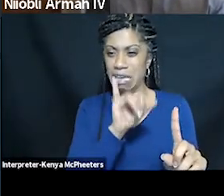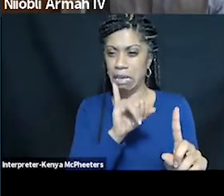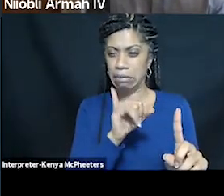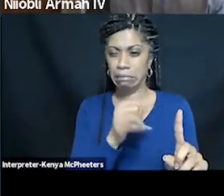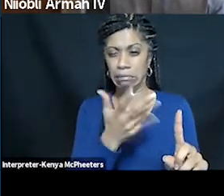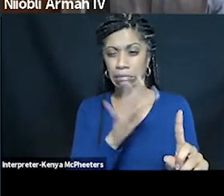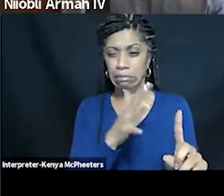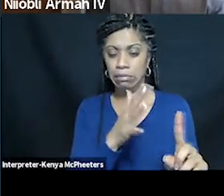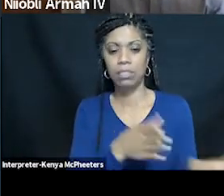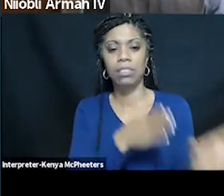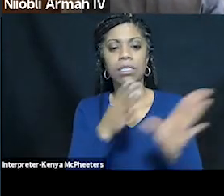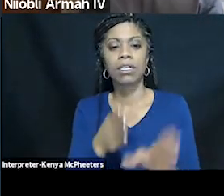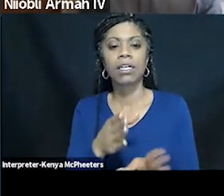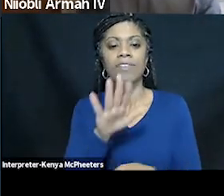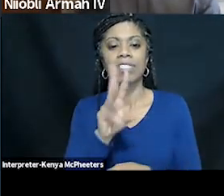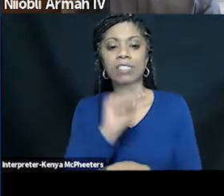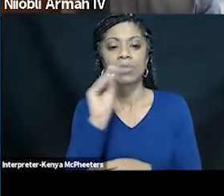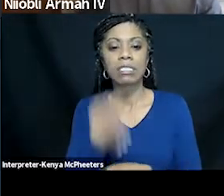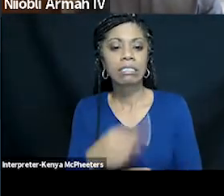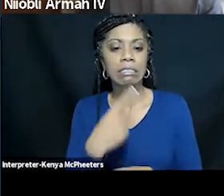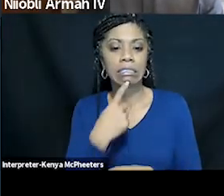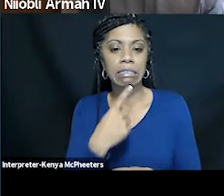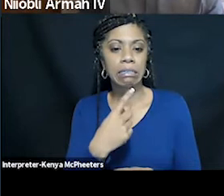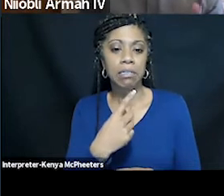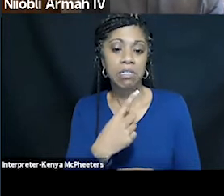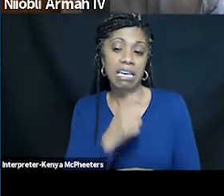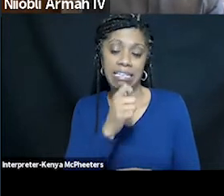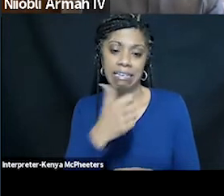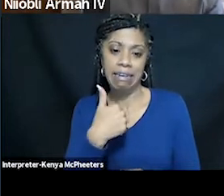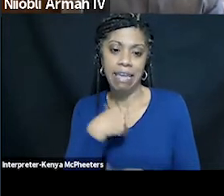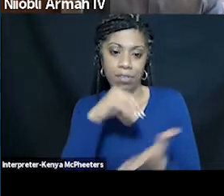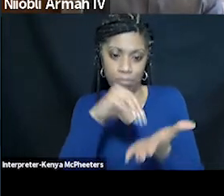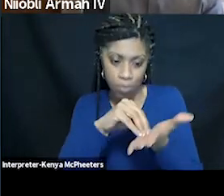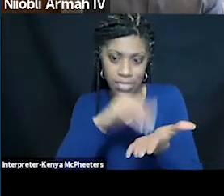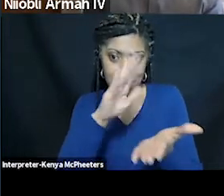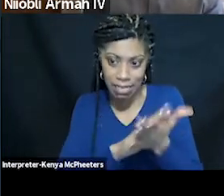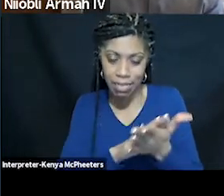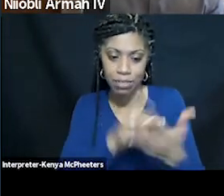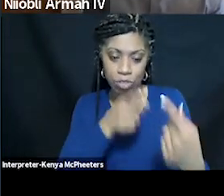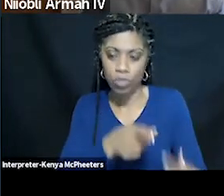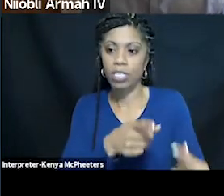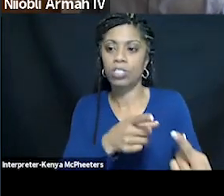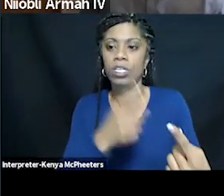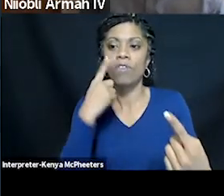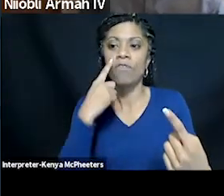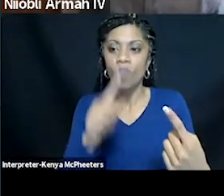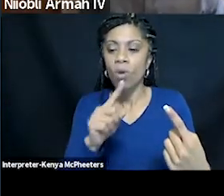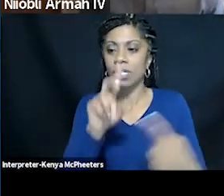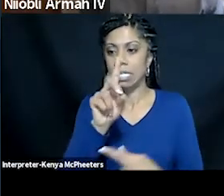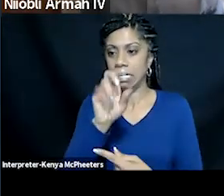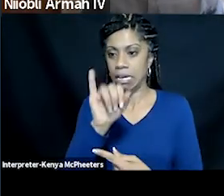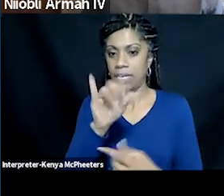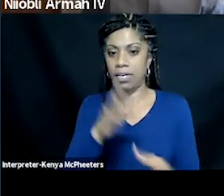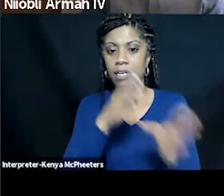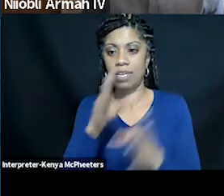organization's communication strategy. And about 58% said they feel that they do not have a strong understanding of DEI concepts. So what this means